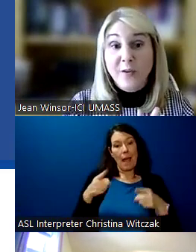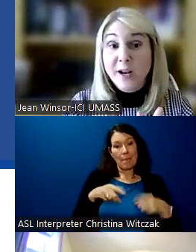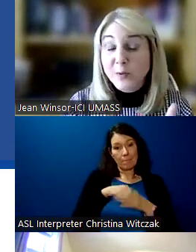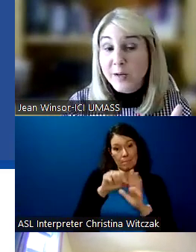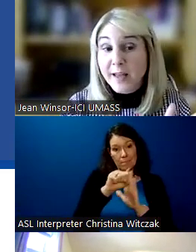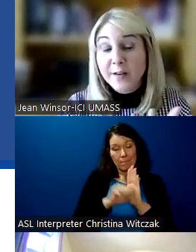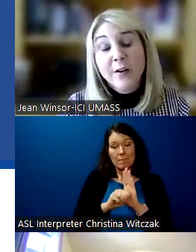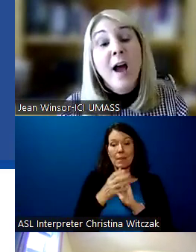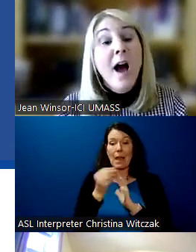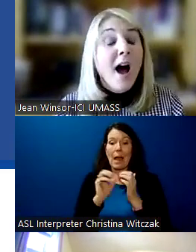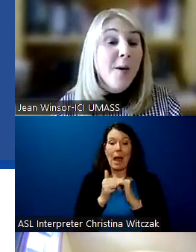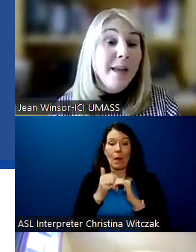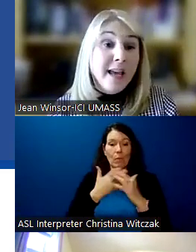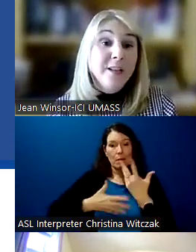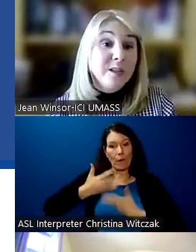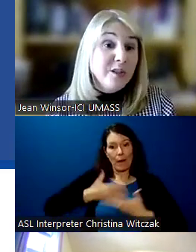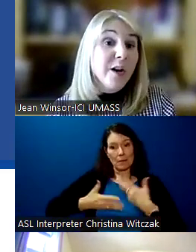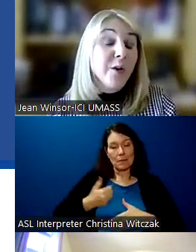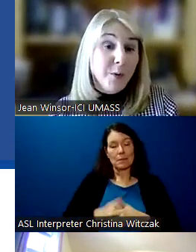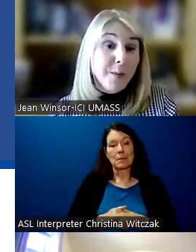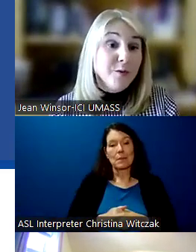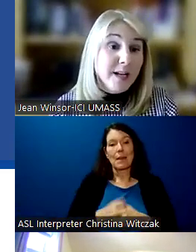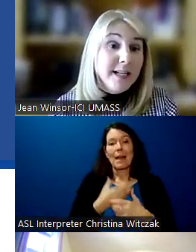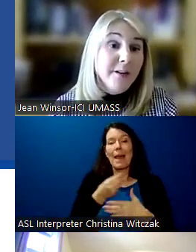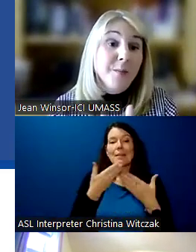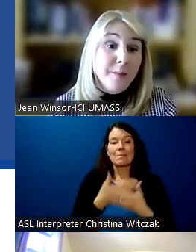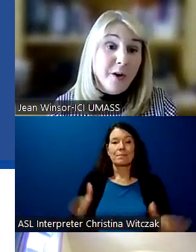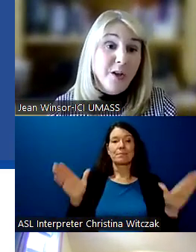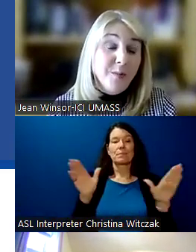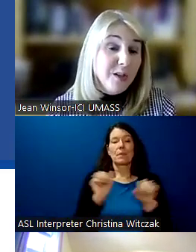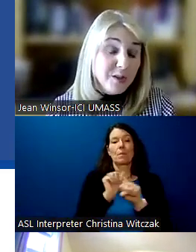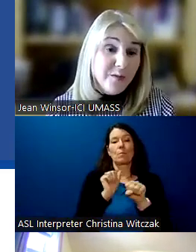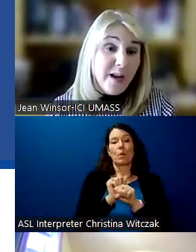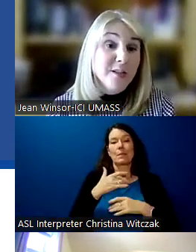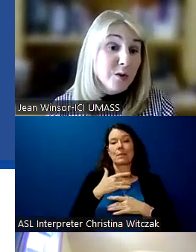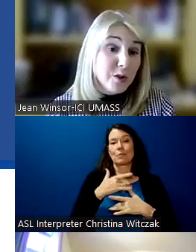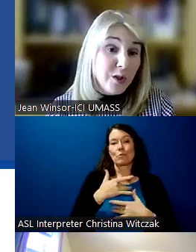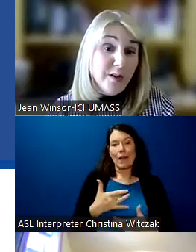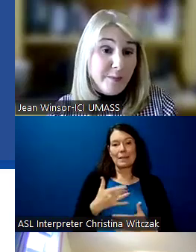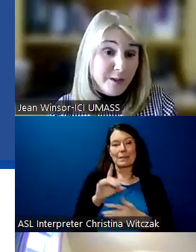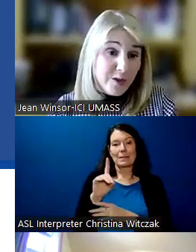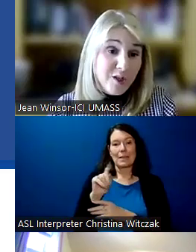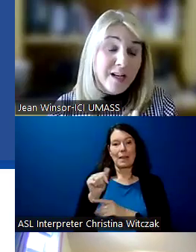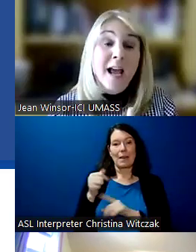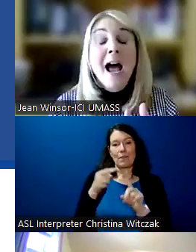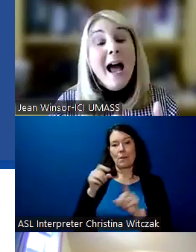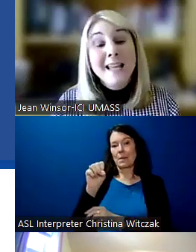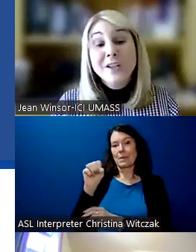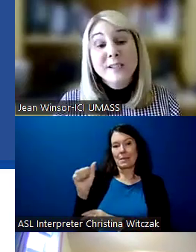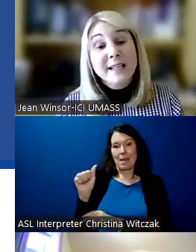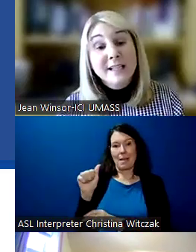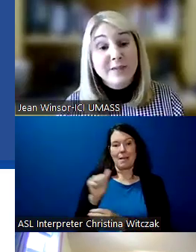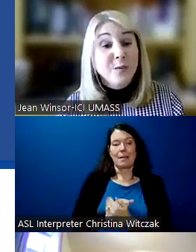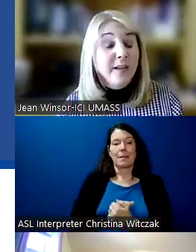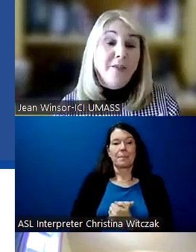how they interact with one another. And then there's the general employment trend data from the American Community Survey and Social Security Administration. And then